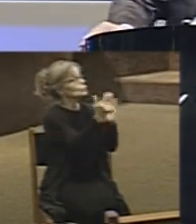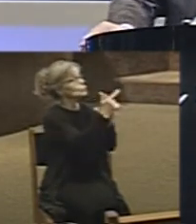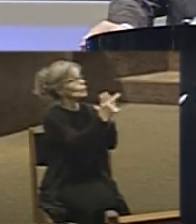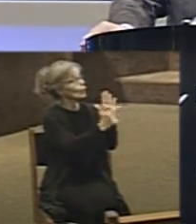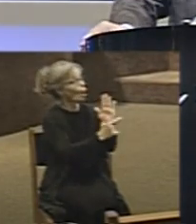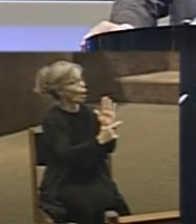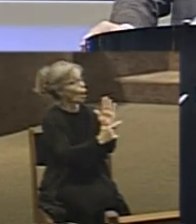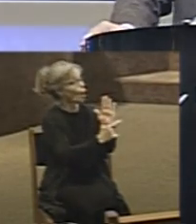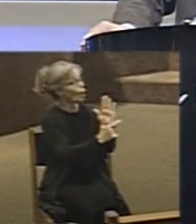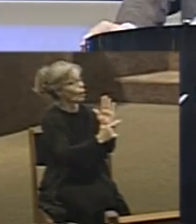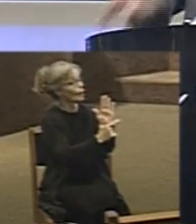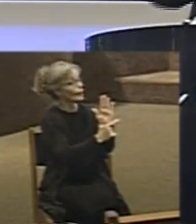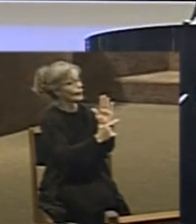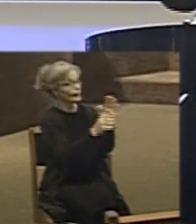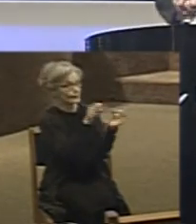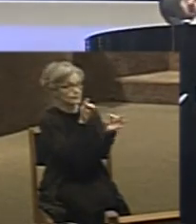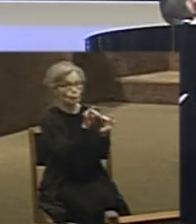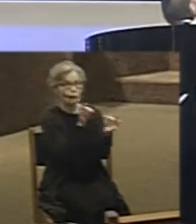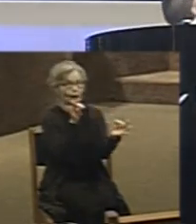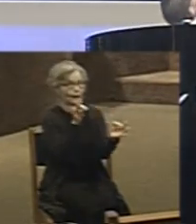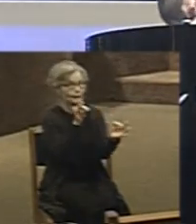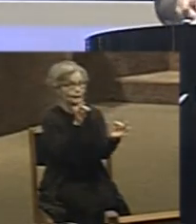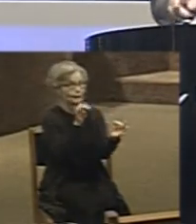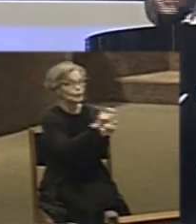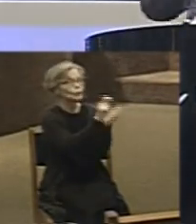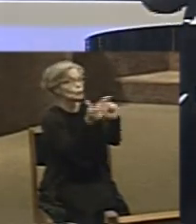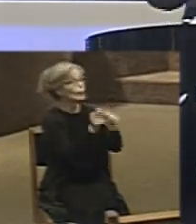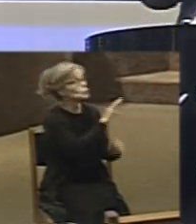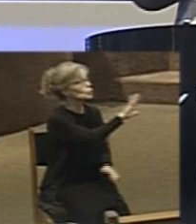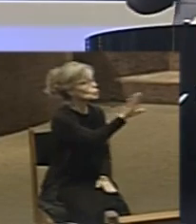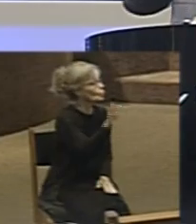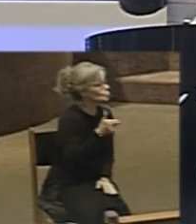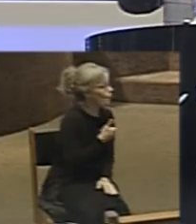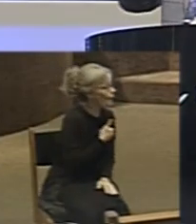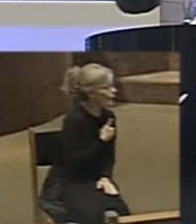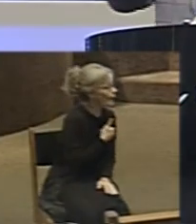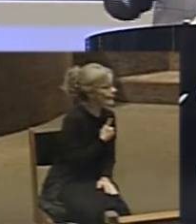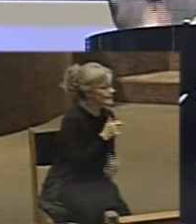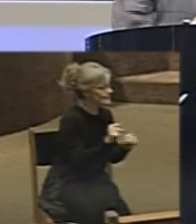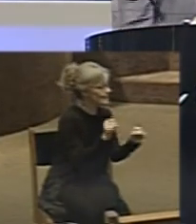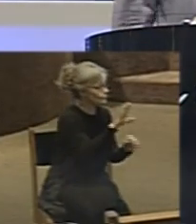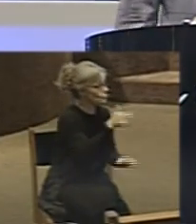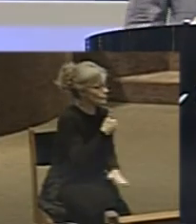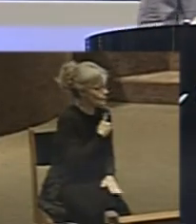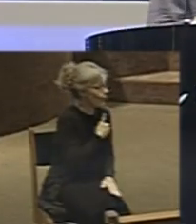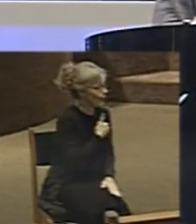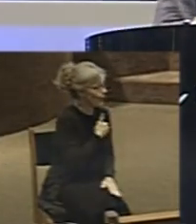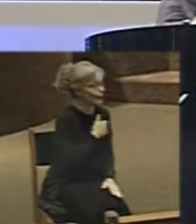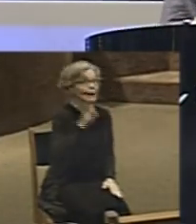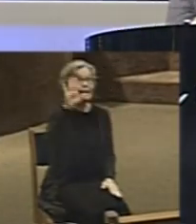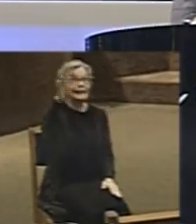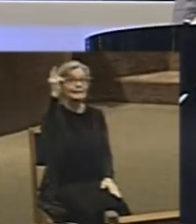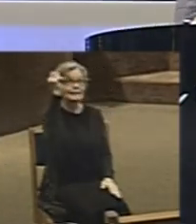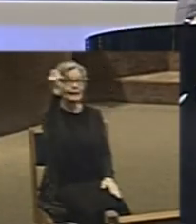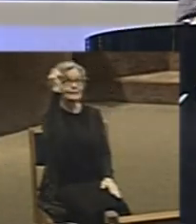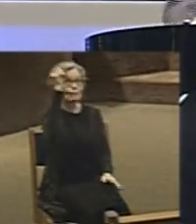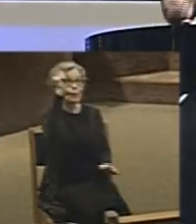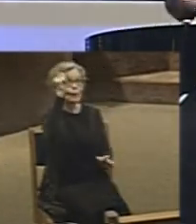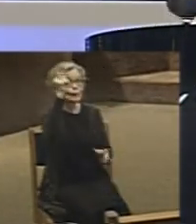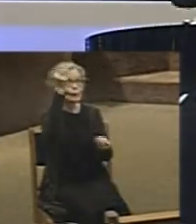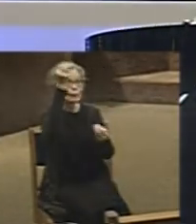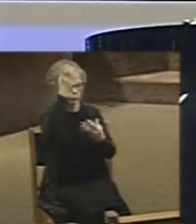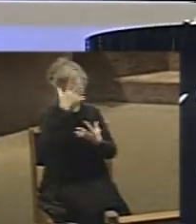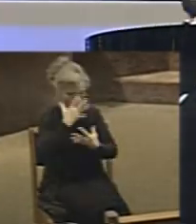converting the soul. The testimony of the Lord is sure, making wise the simple.